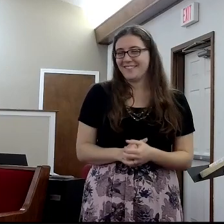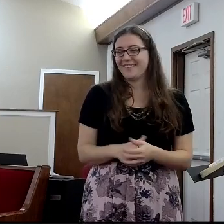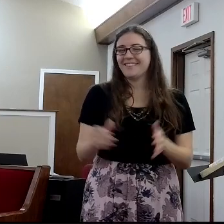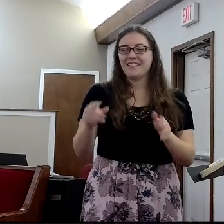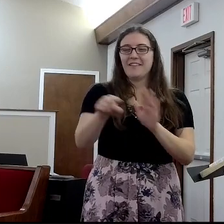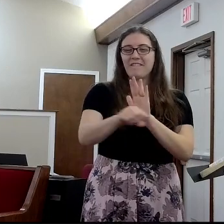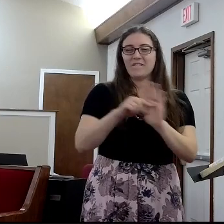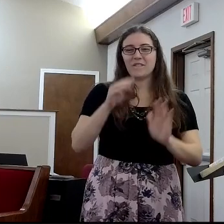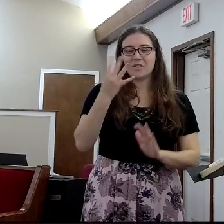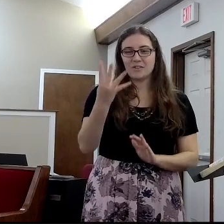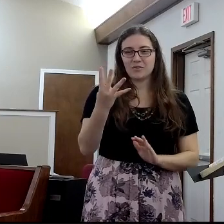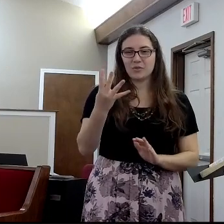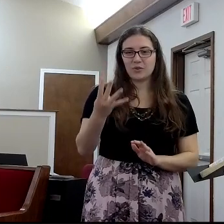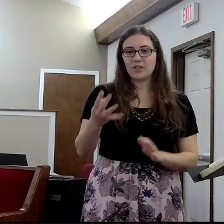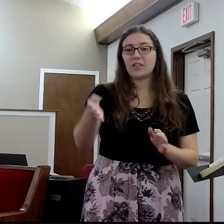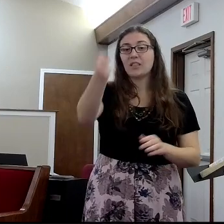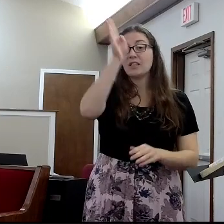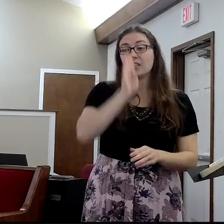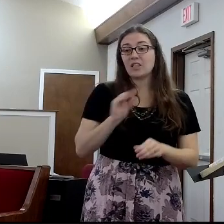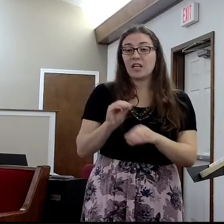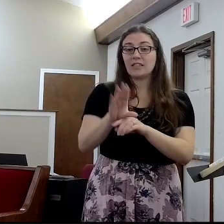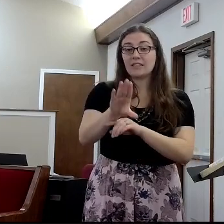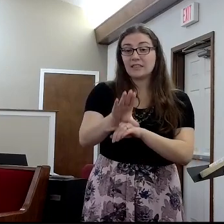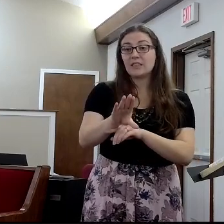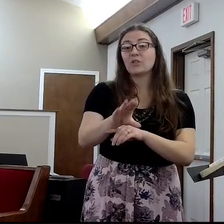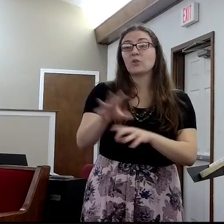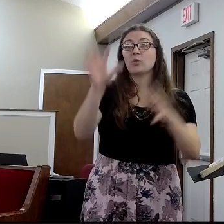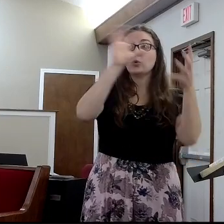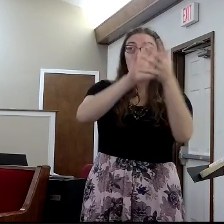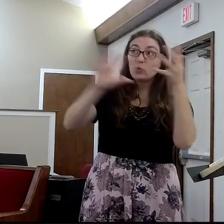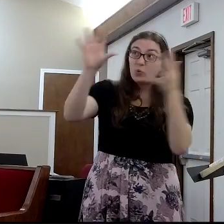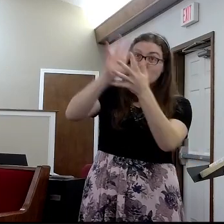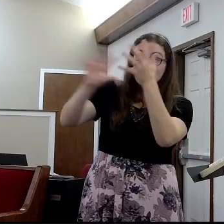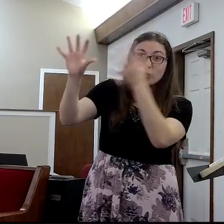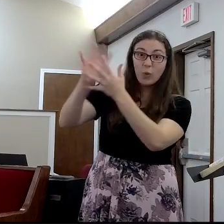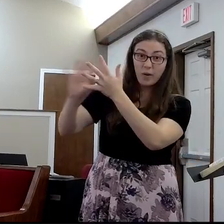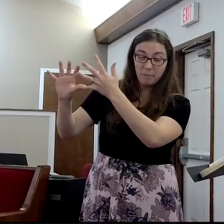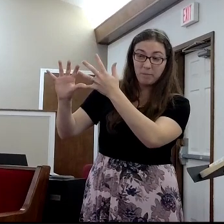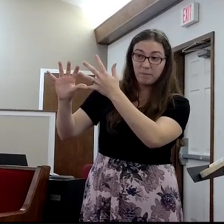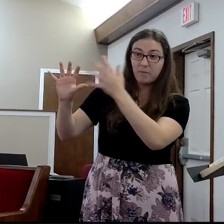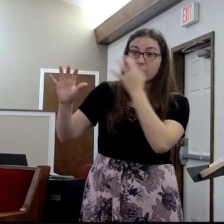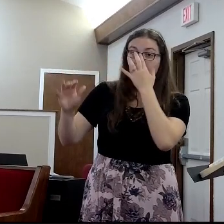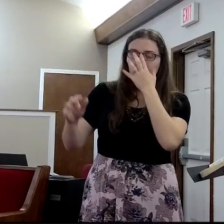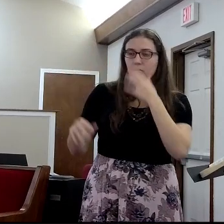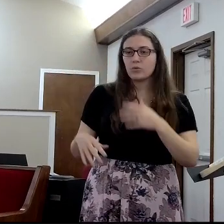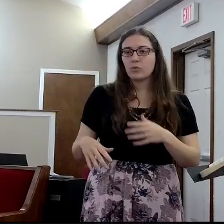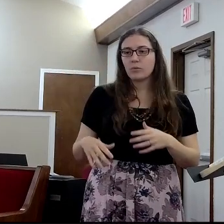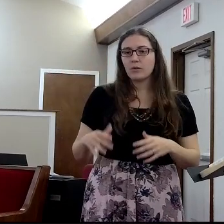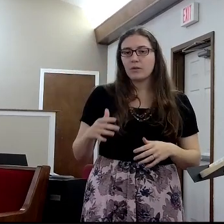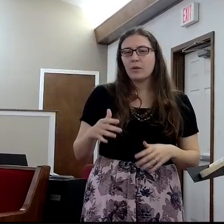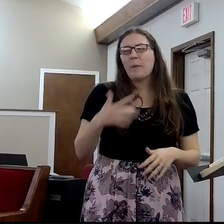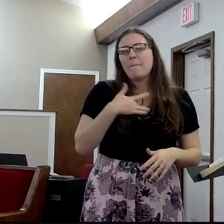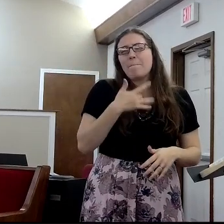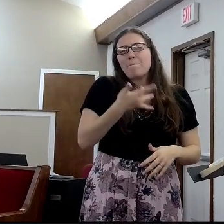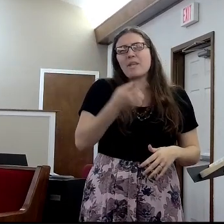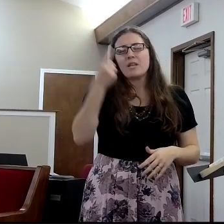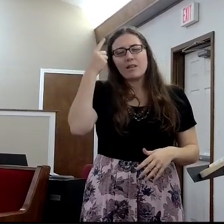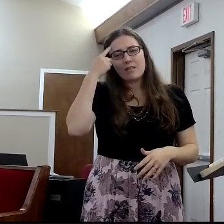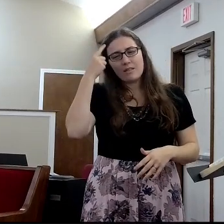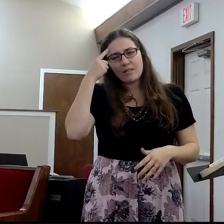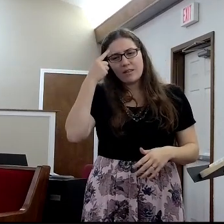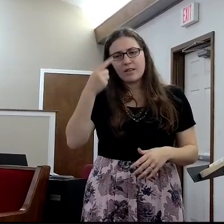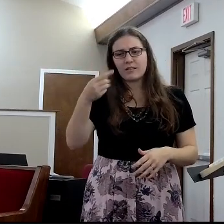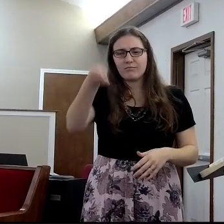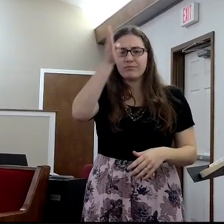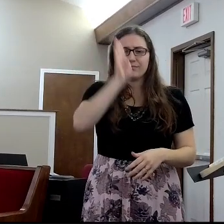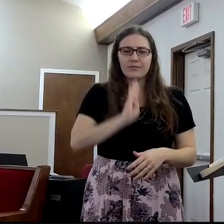So as we look here in verse 4, God sends a storm. Now, we usually think of God as the one who